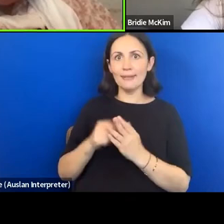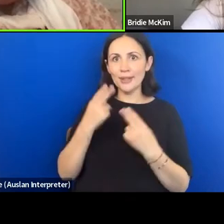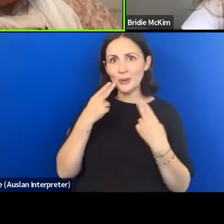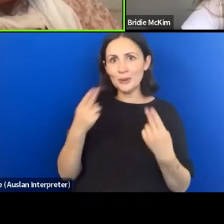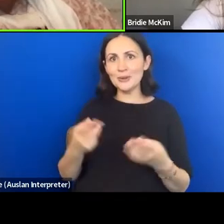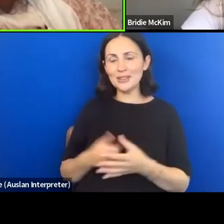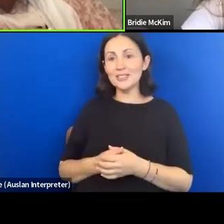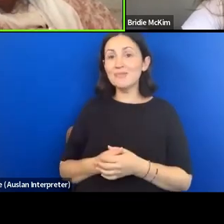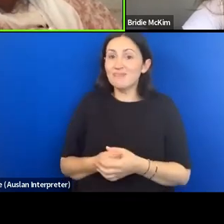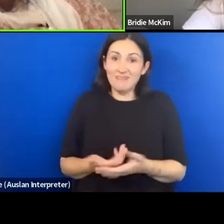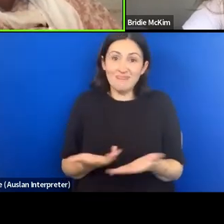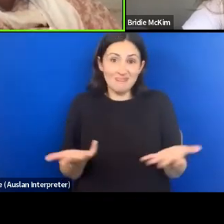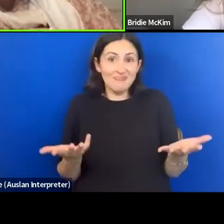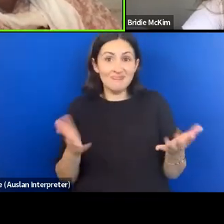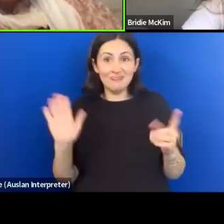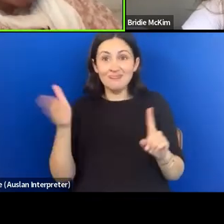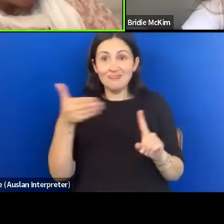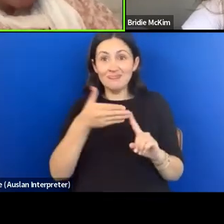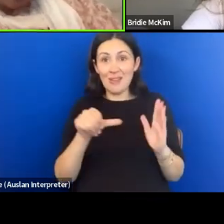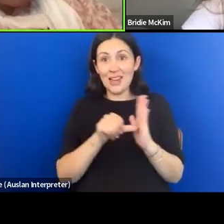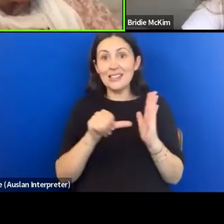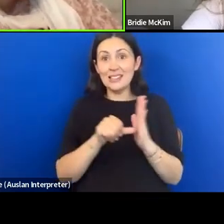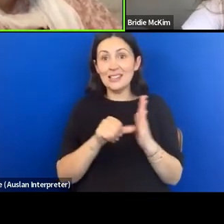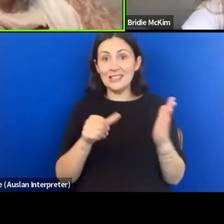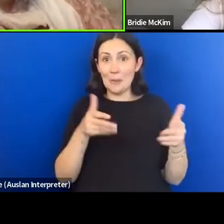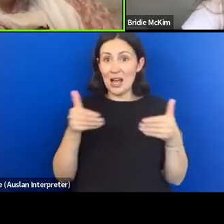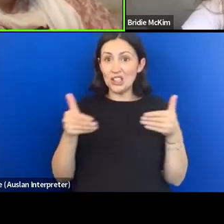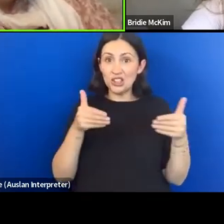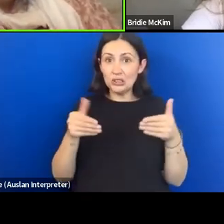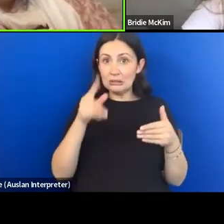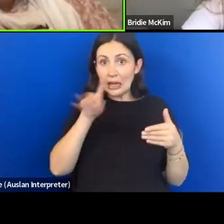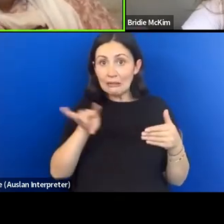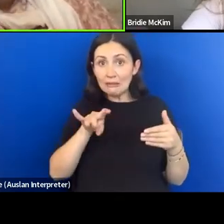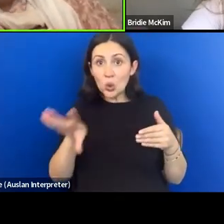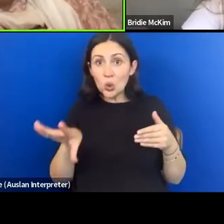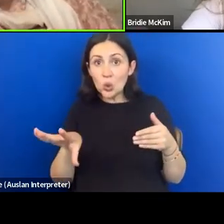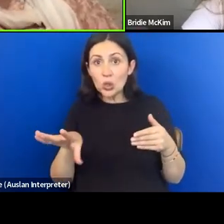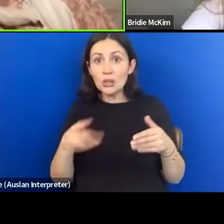of universal problem. Yeah. Is that,